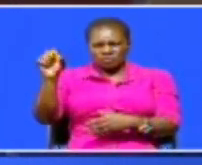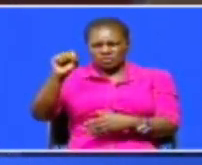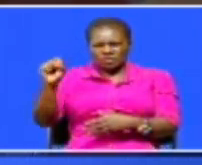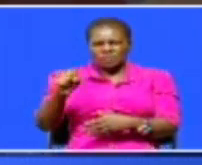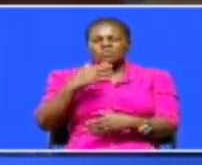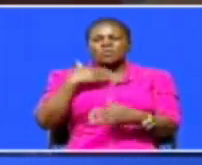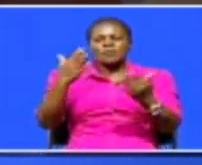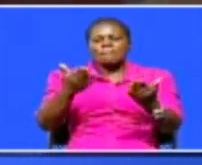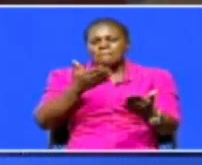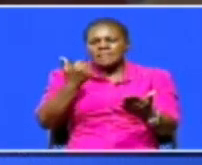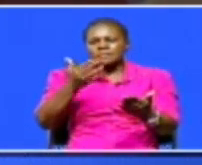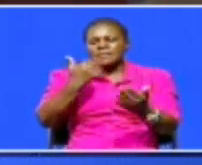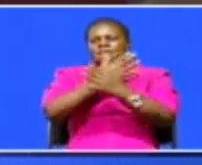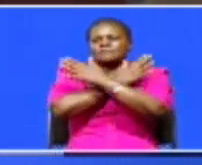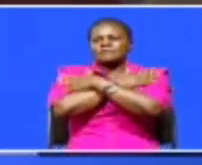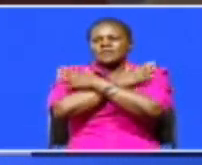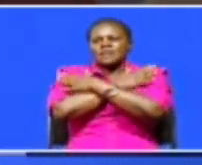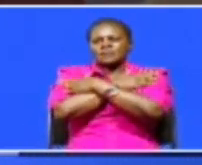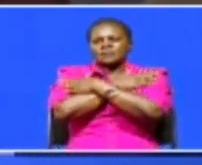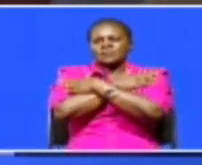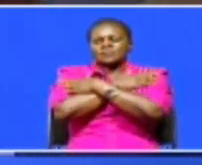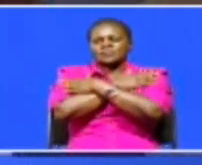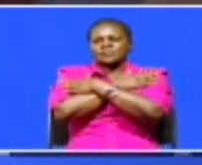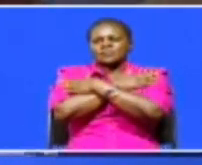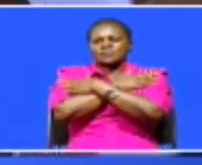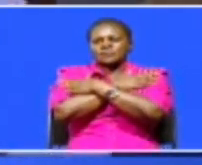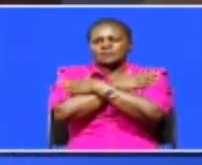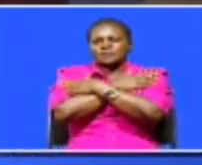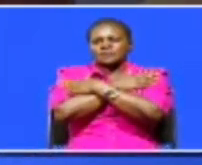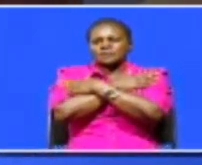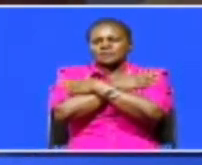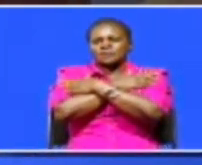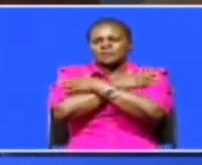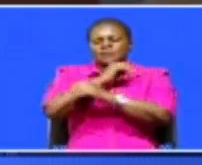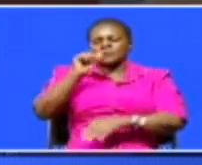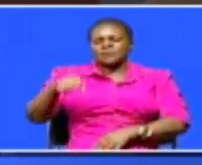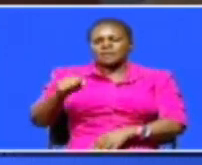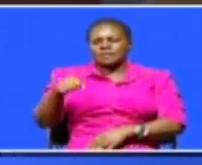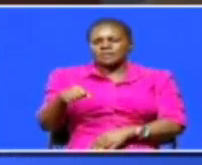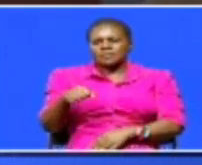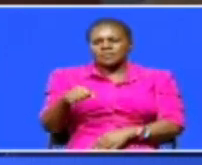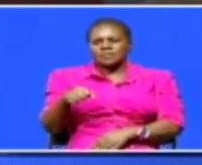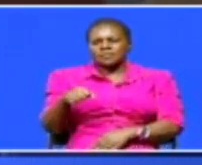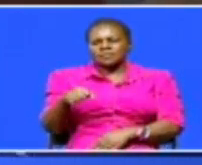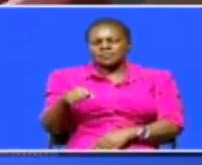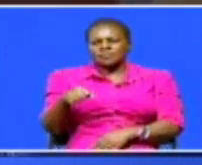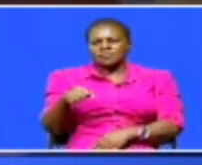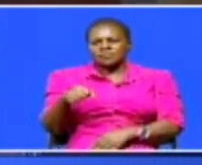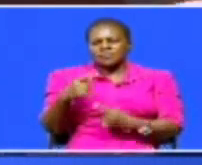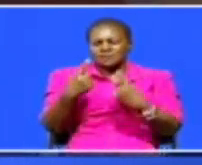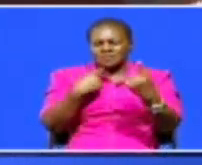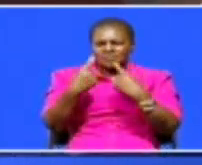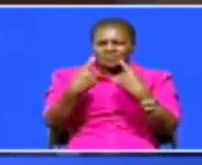to prove to be the best friend that Kenya could ever look to. And this is going to, and this and the free trade agreement that we've talked about is